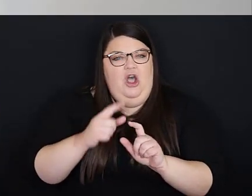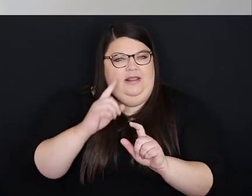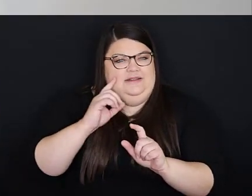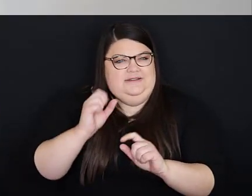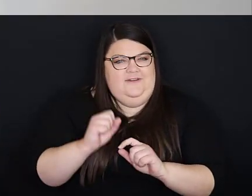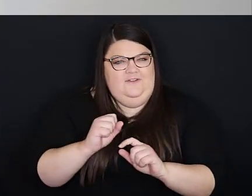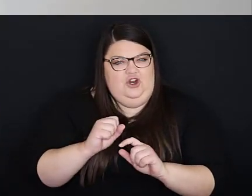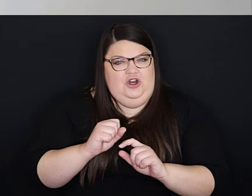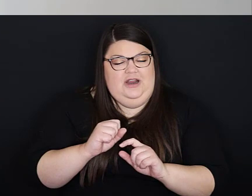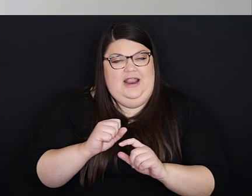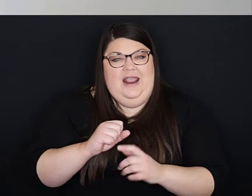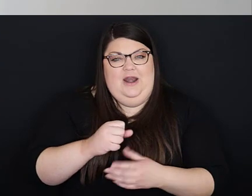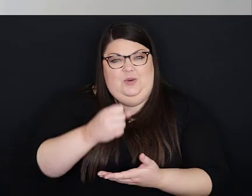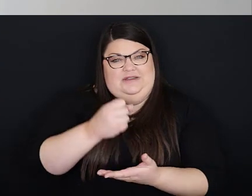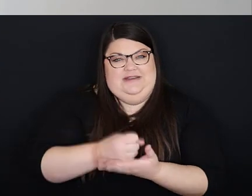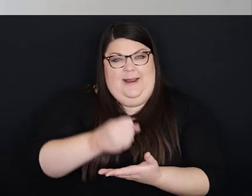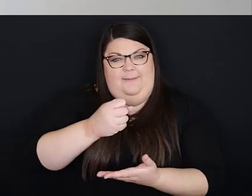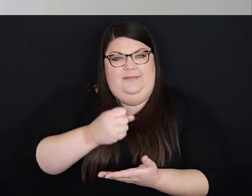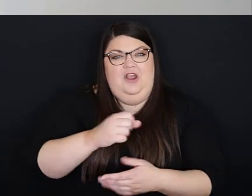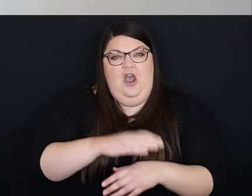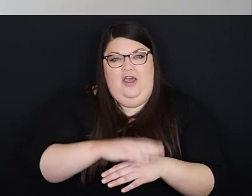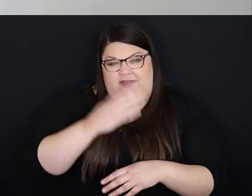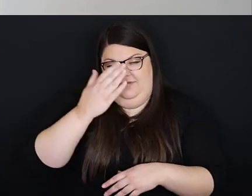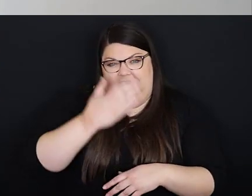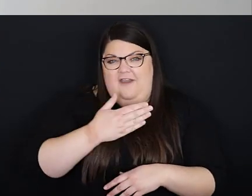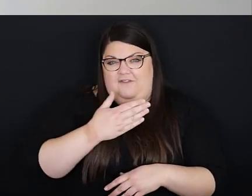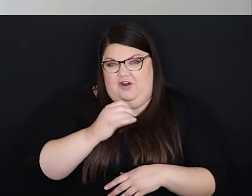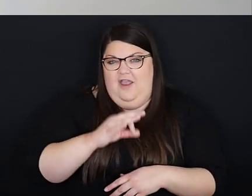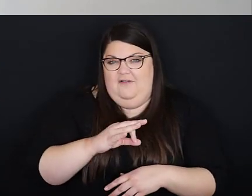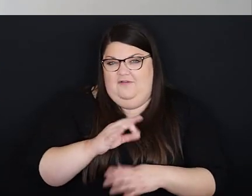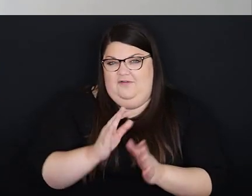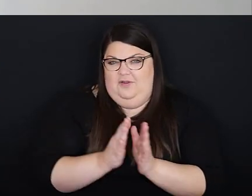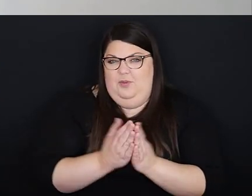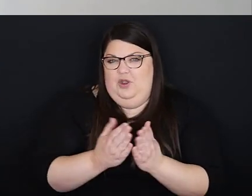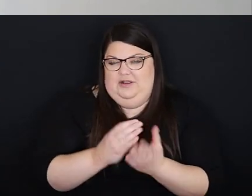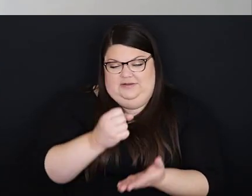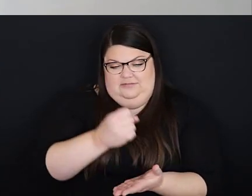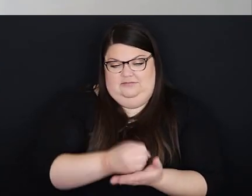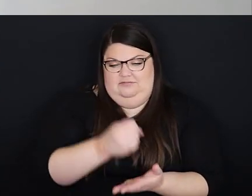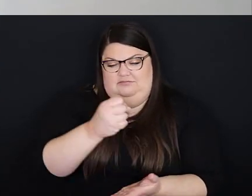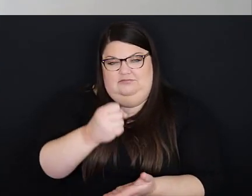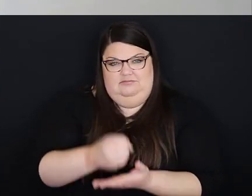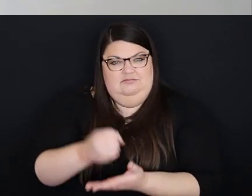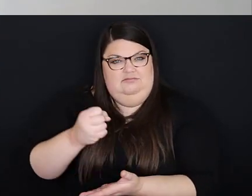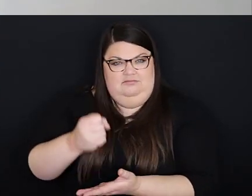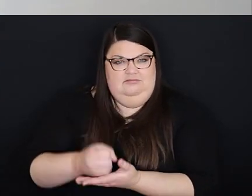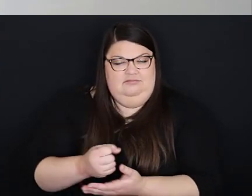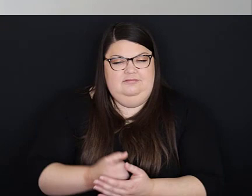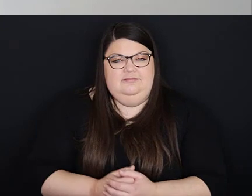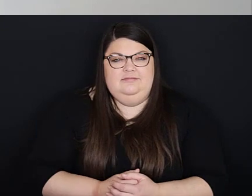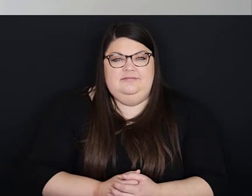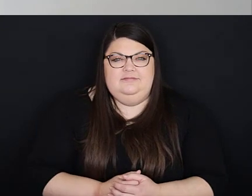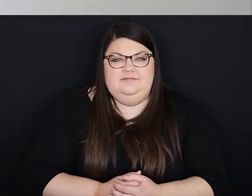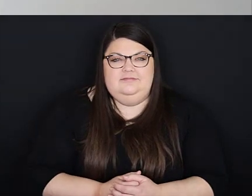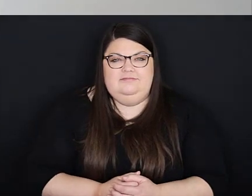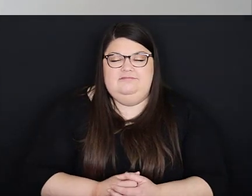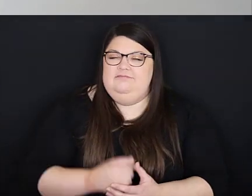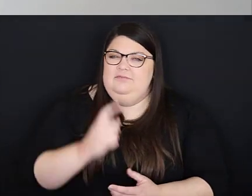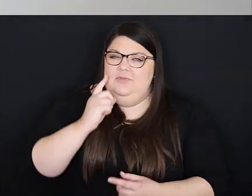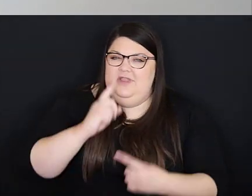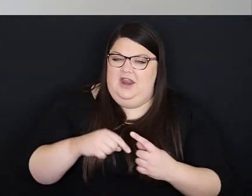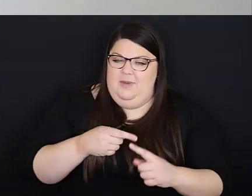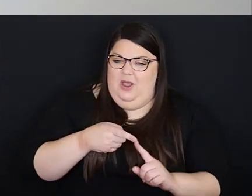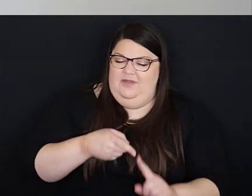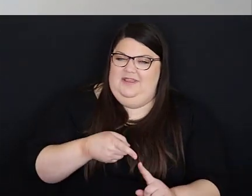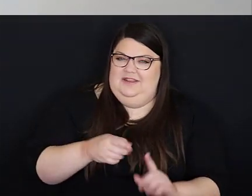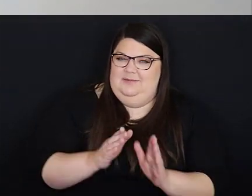silver. And it was stamped on the cover of the books. And they, I thought of these books